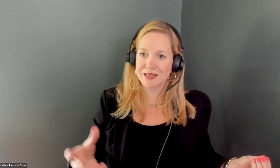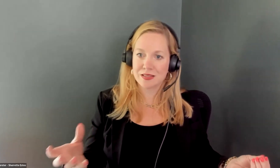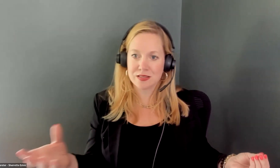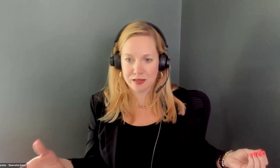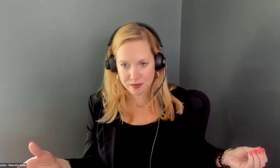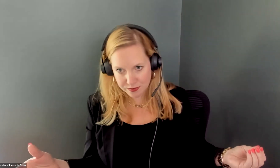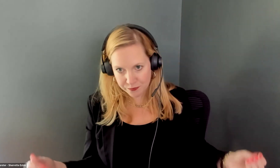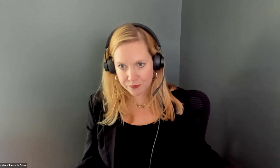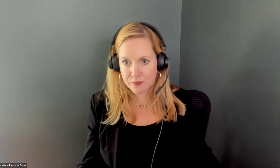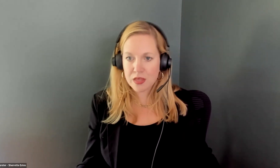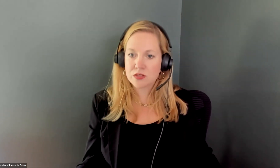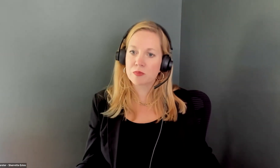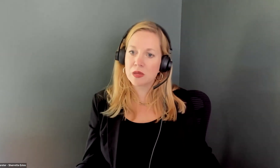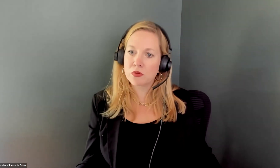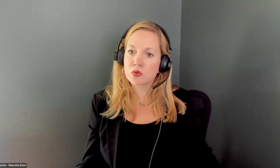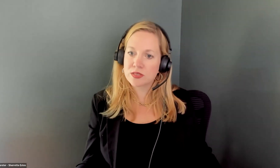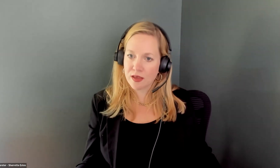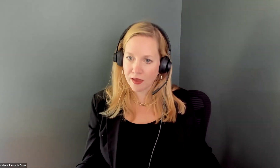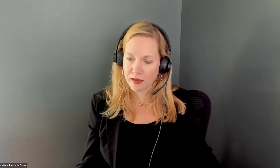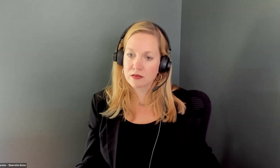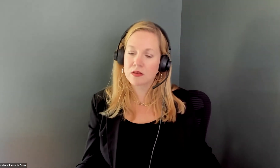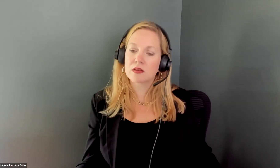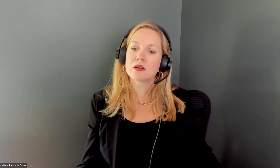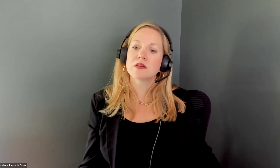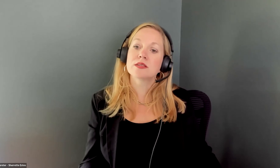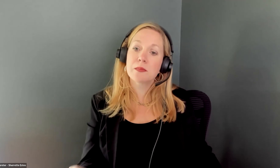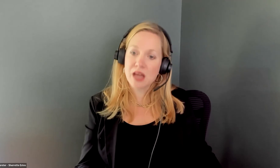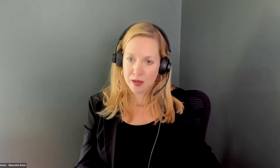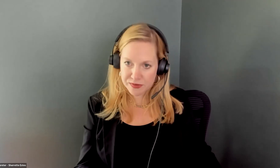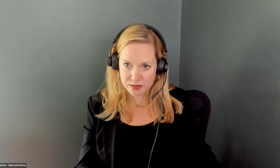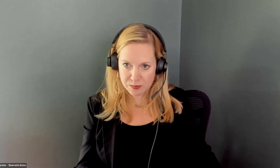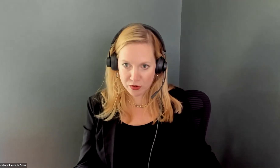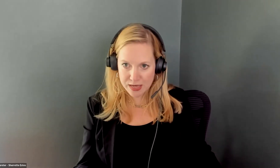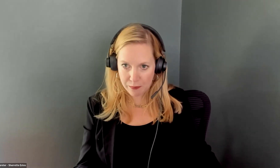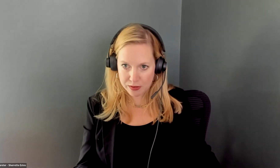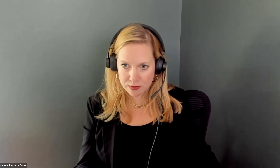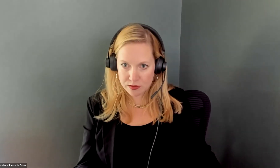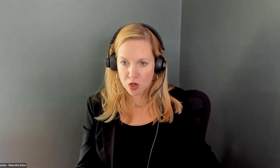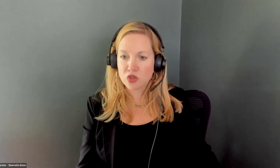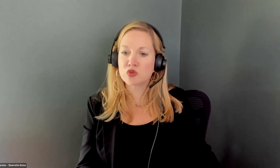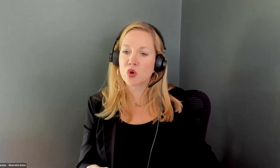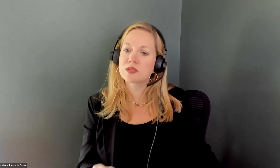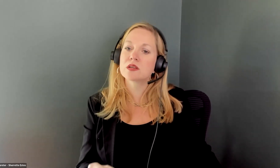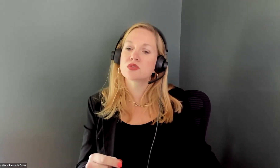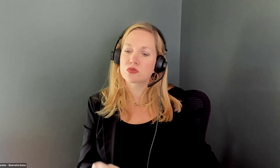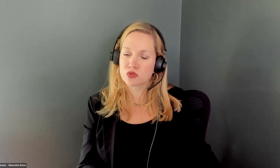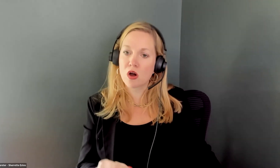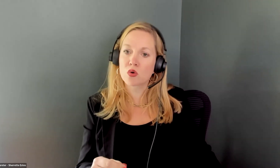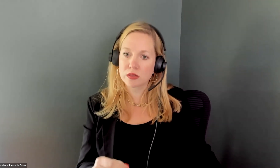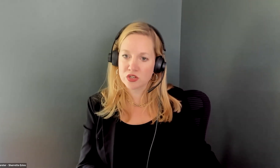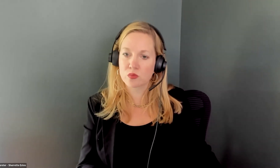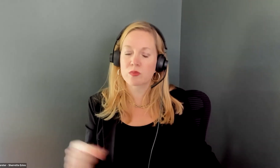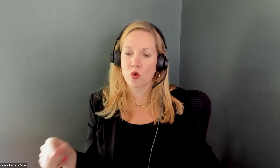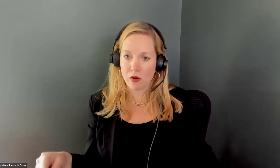as ACCEs. So people who say, sometimes this experience happens, you don't see a